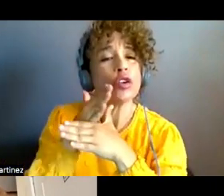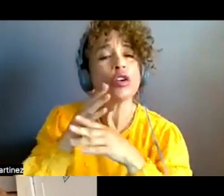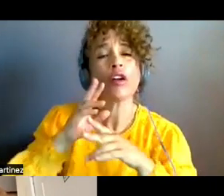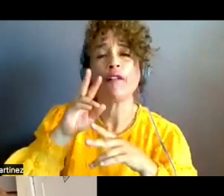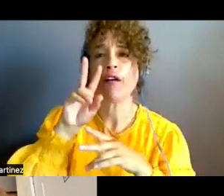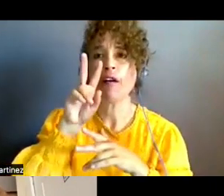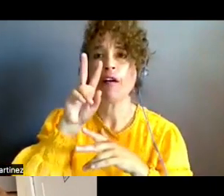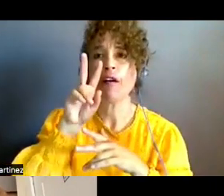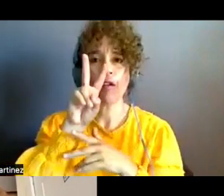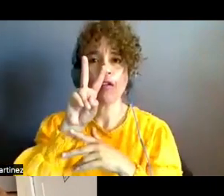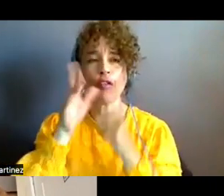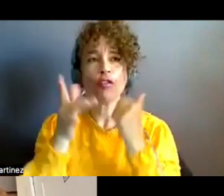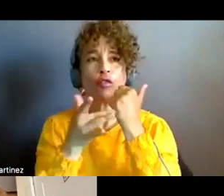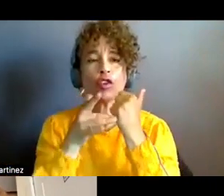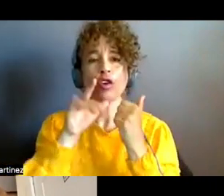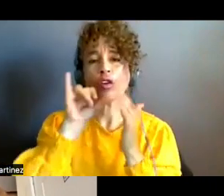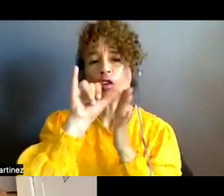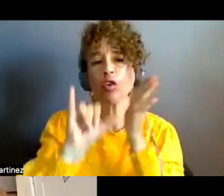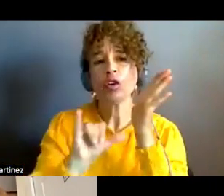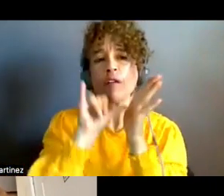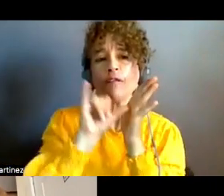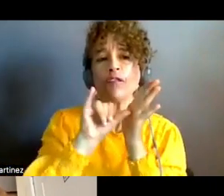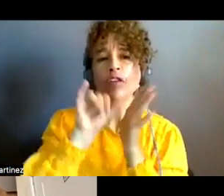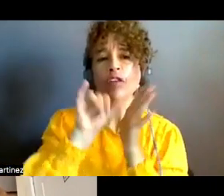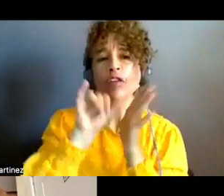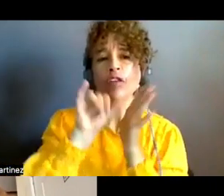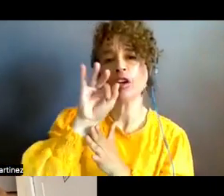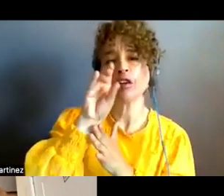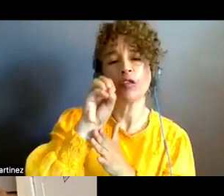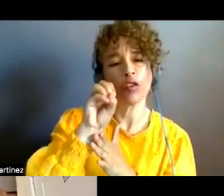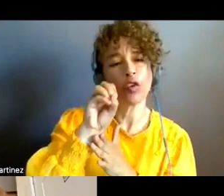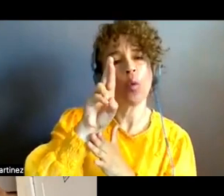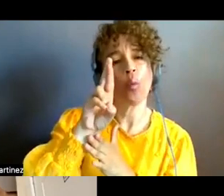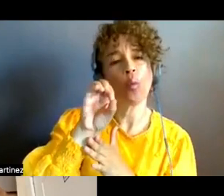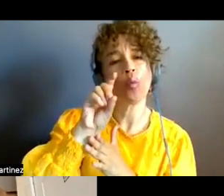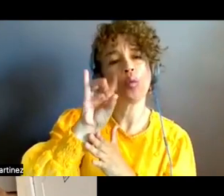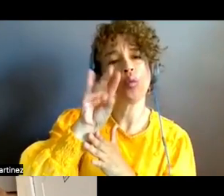virtually through YouTube and videos and recordings.